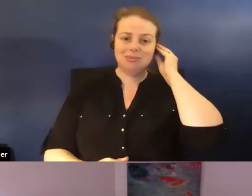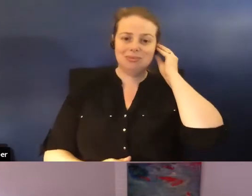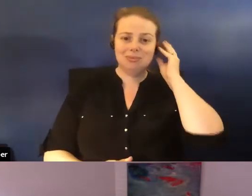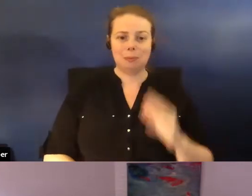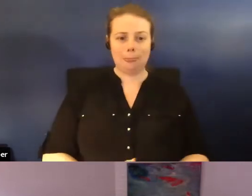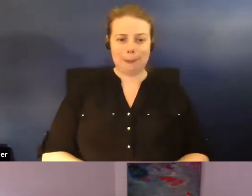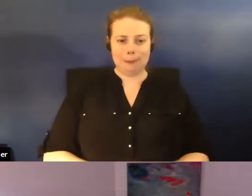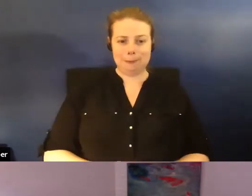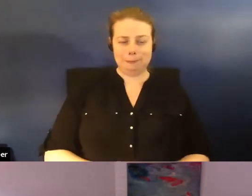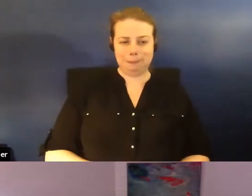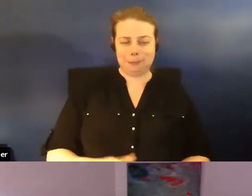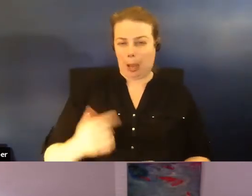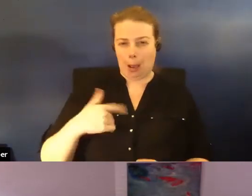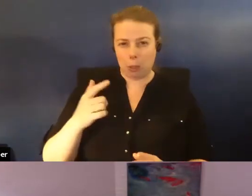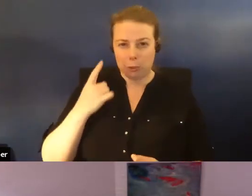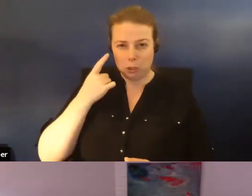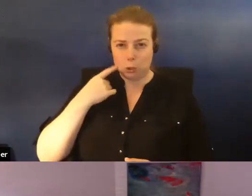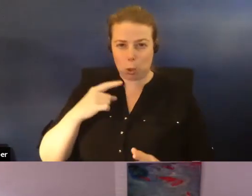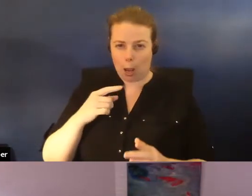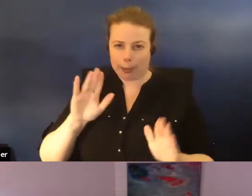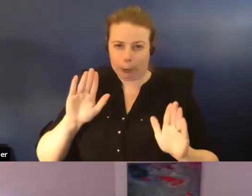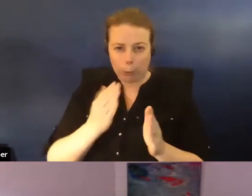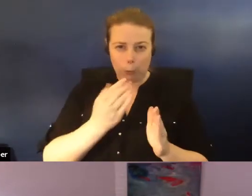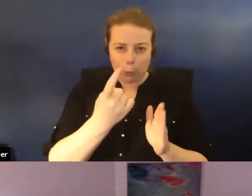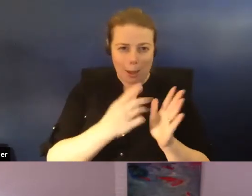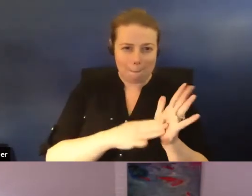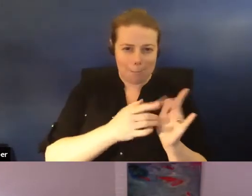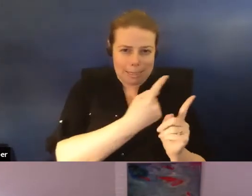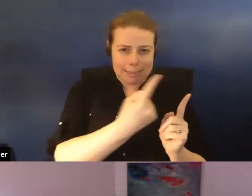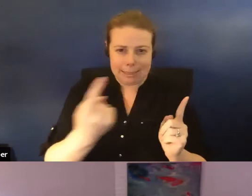I'm going to be brutal. I'm going to try and keep you all to a minute.